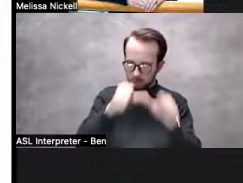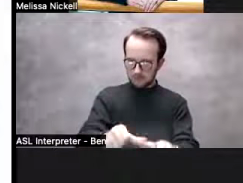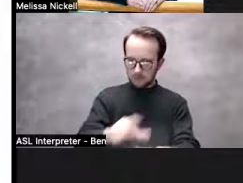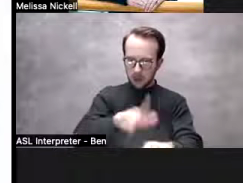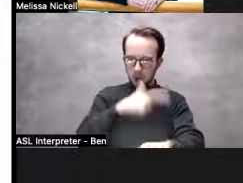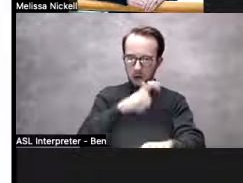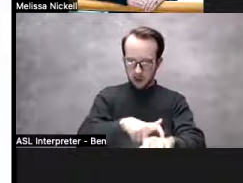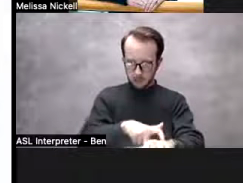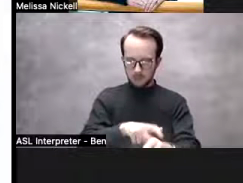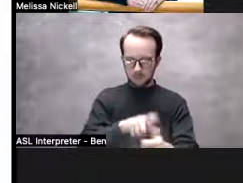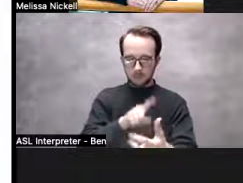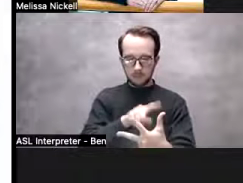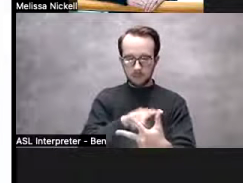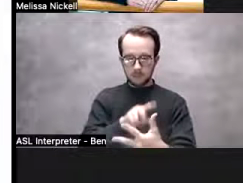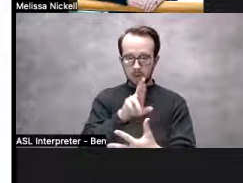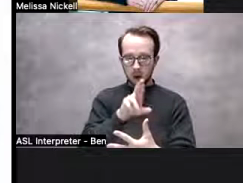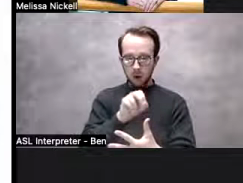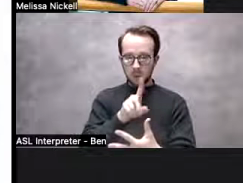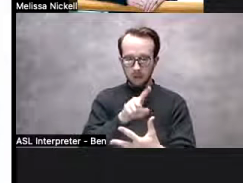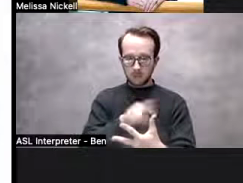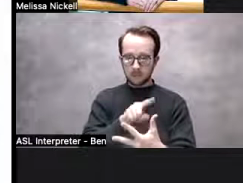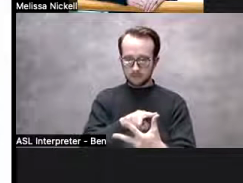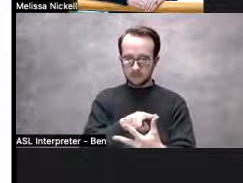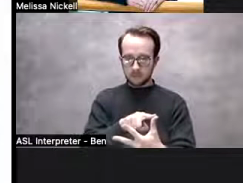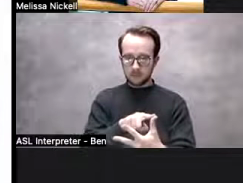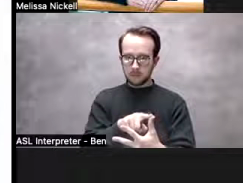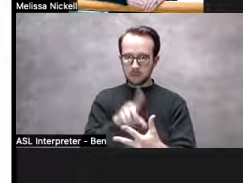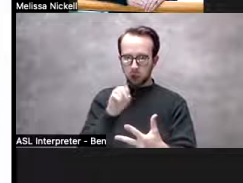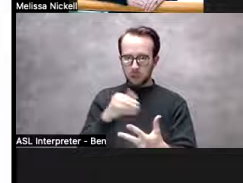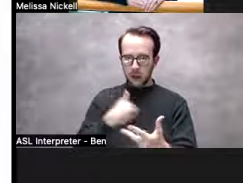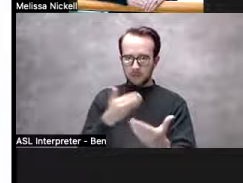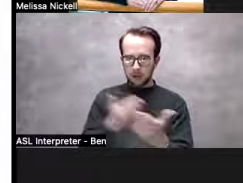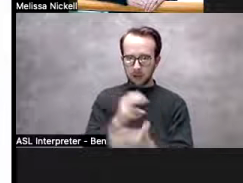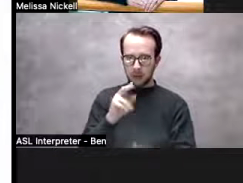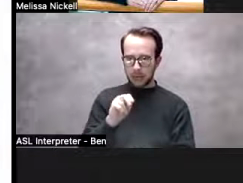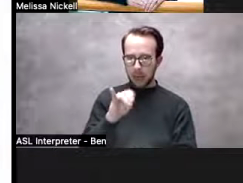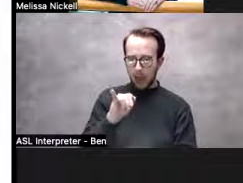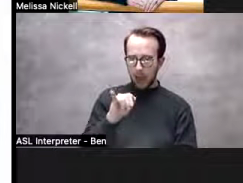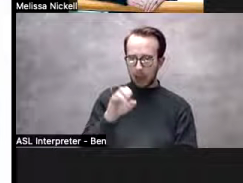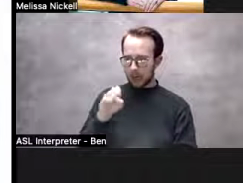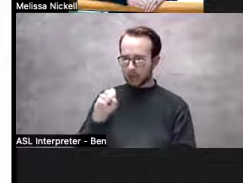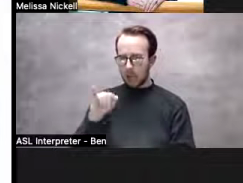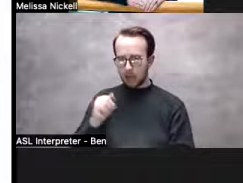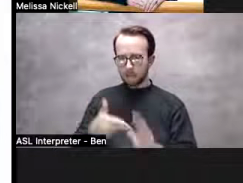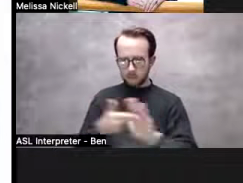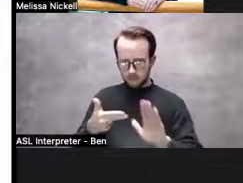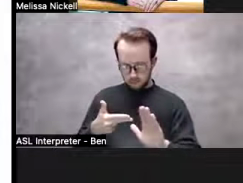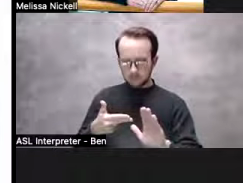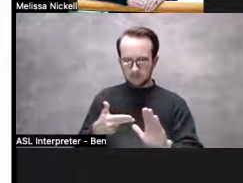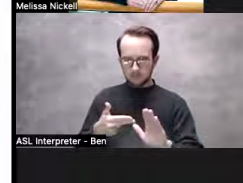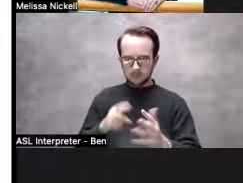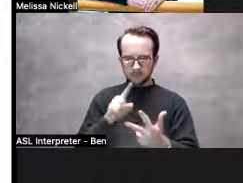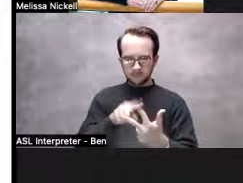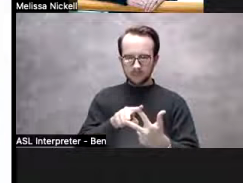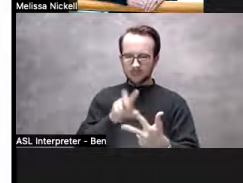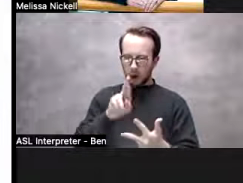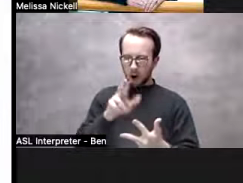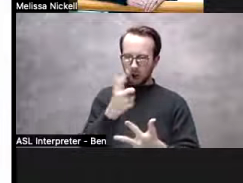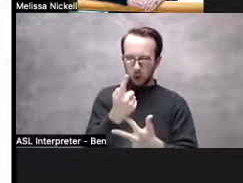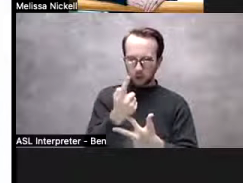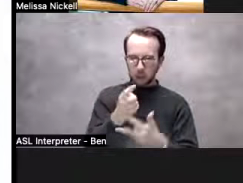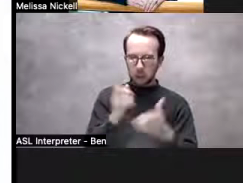the R01s, you do get new investigator ESI status. R21s, again, they're smaller. They shouldn't be